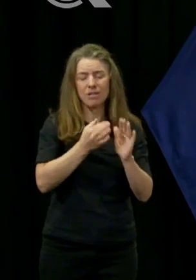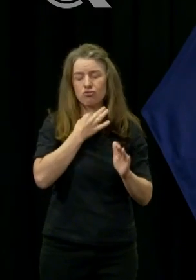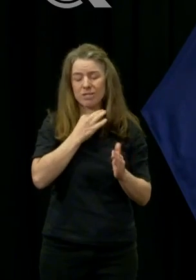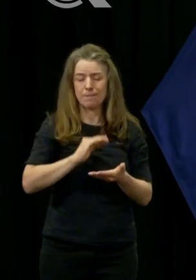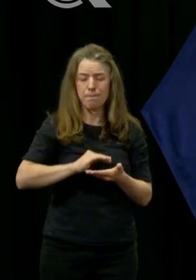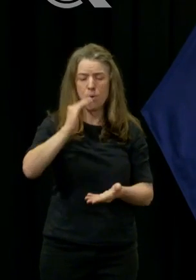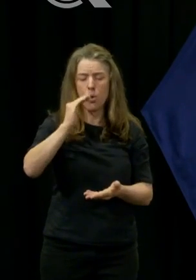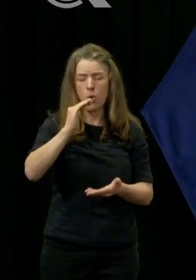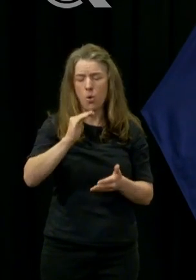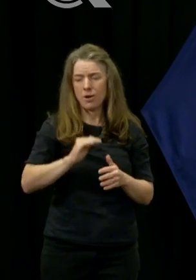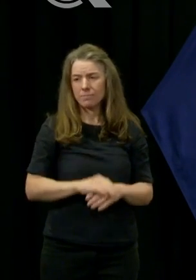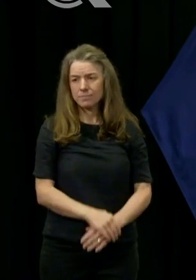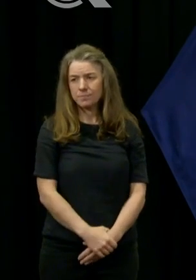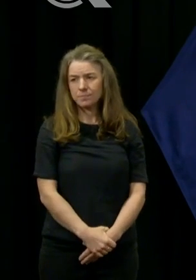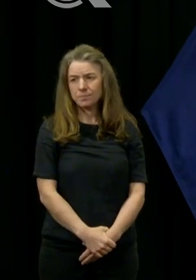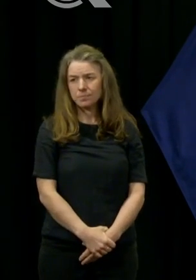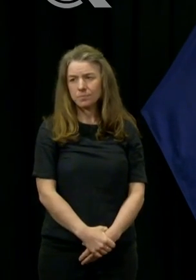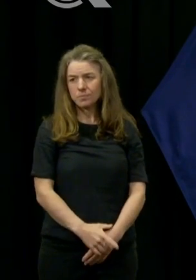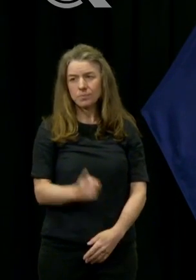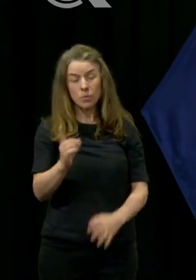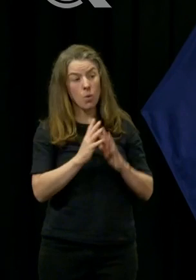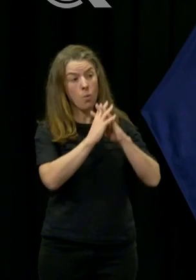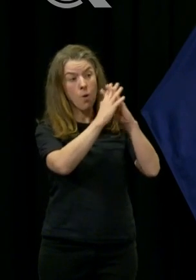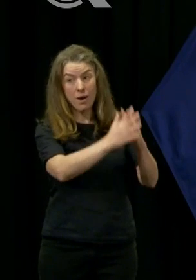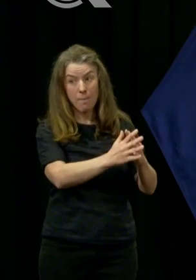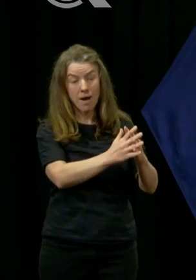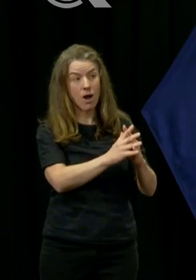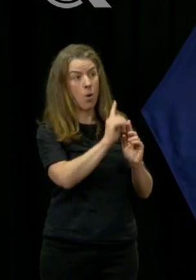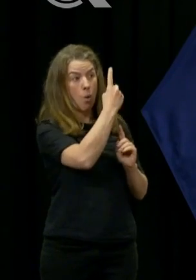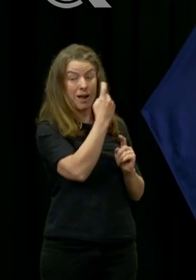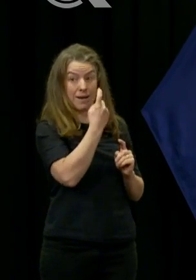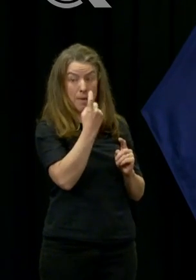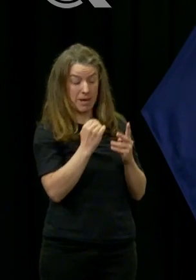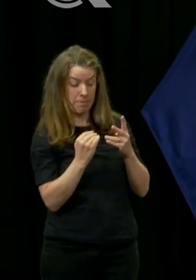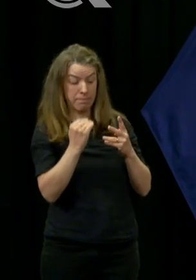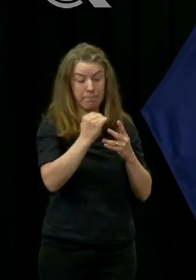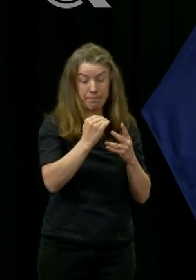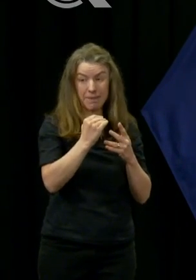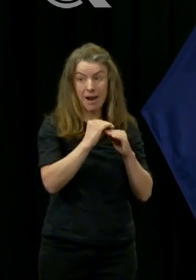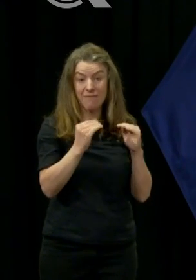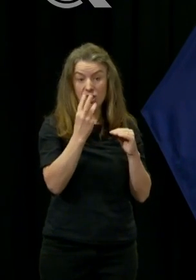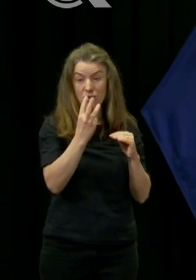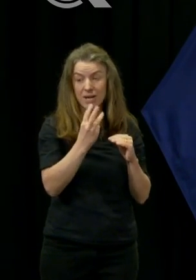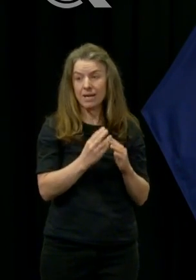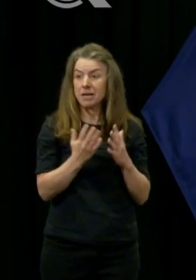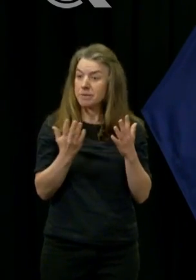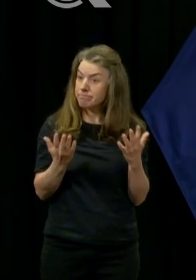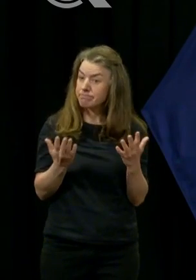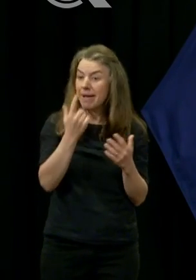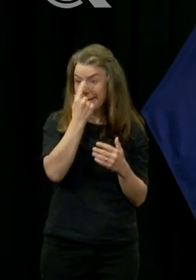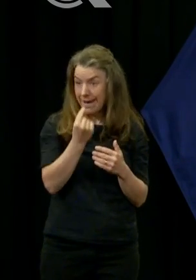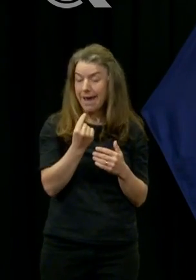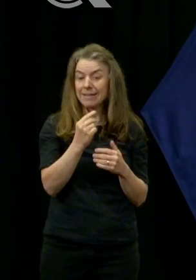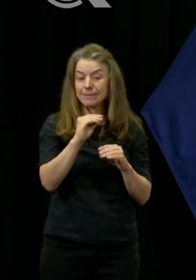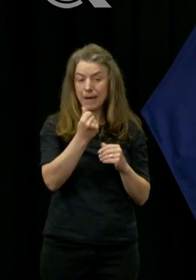wider up in Auckland on the verge of moving into that next level. As we've said with this framework, you can